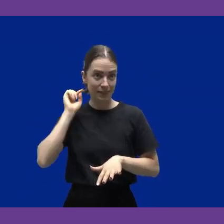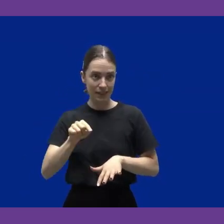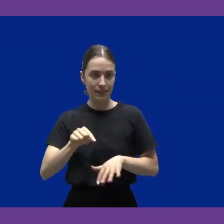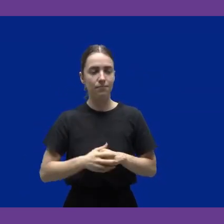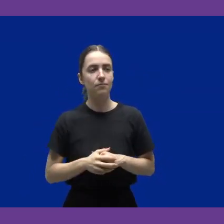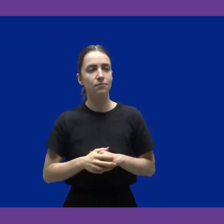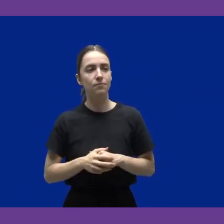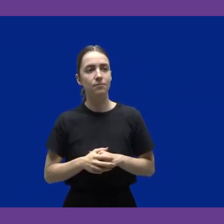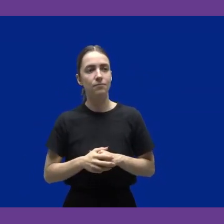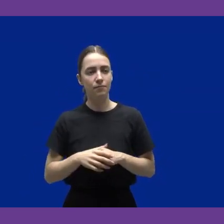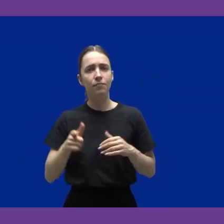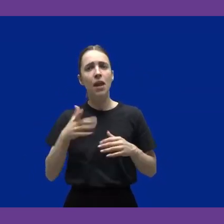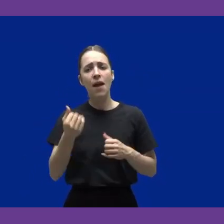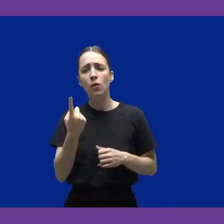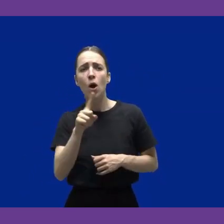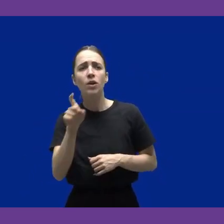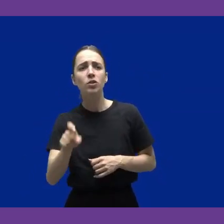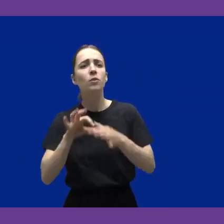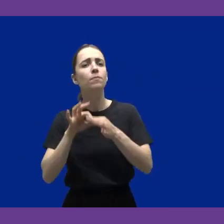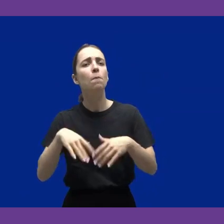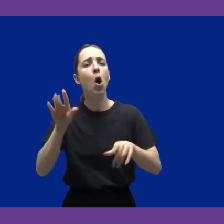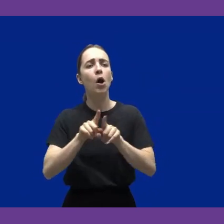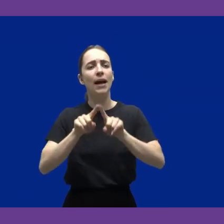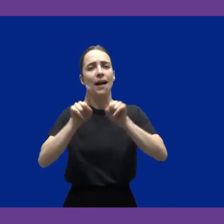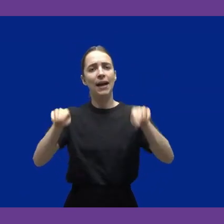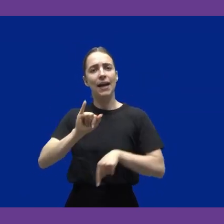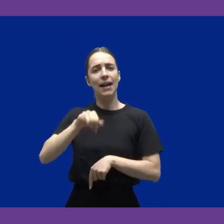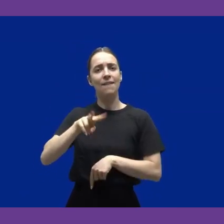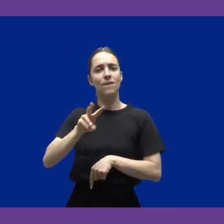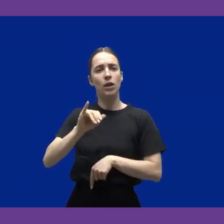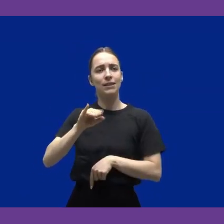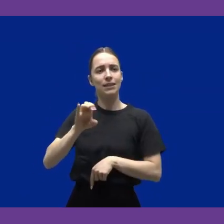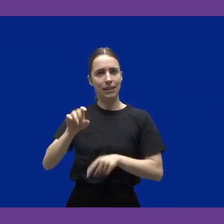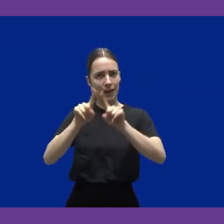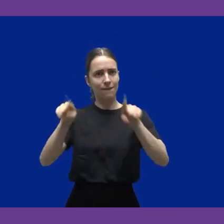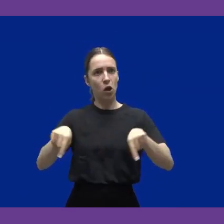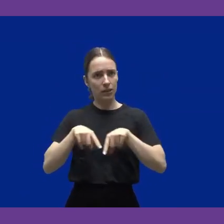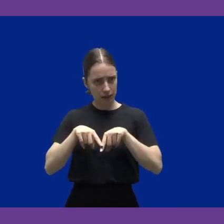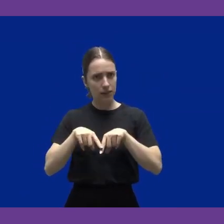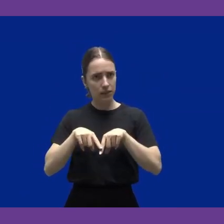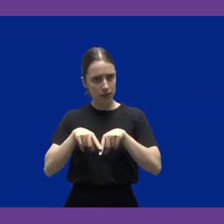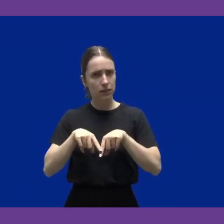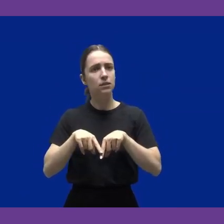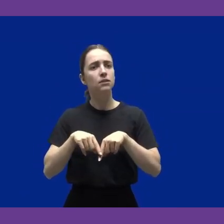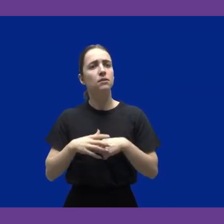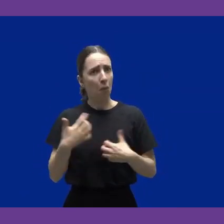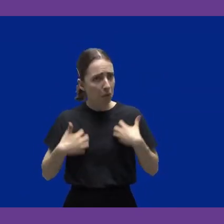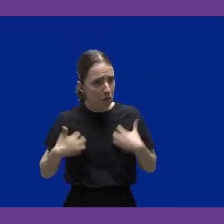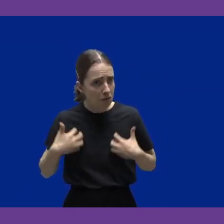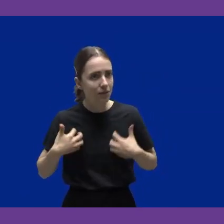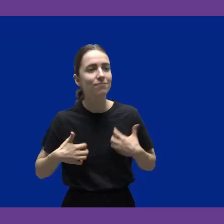So by an electronic service provider, will insurance be accessible? Invoices are part of a